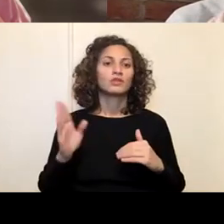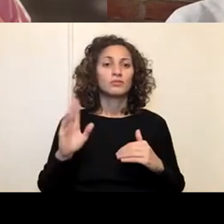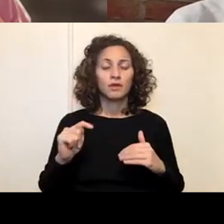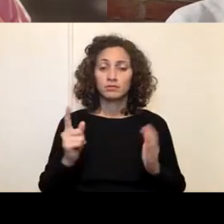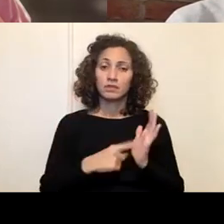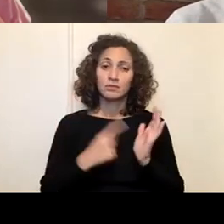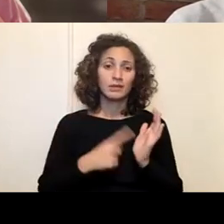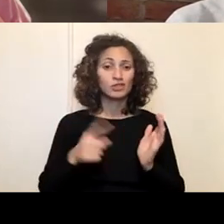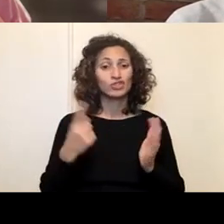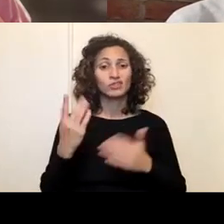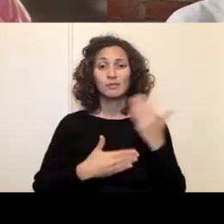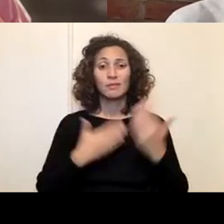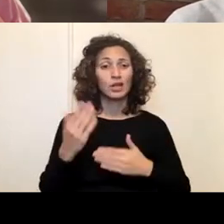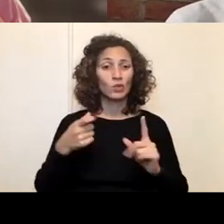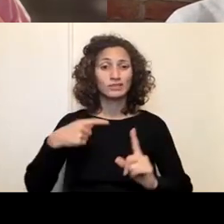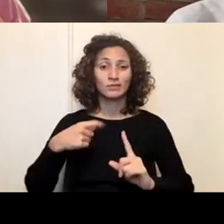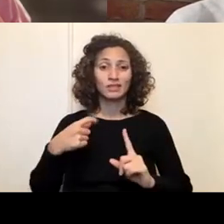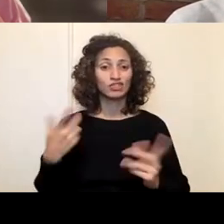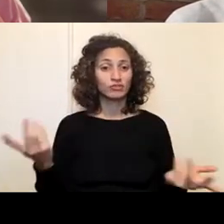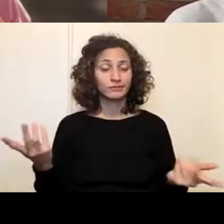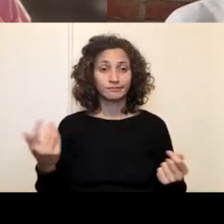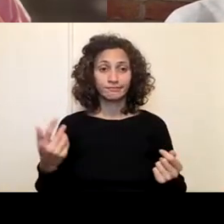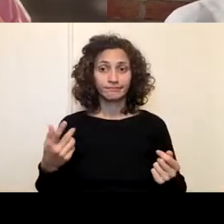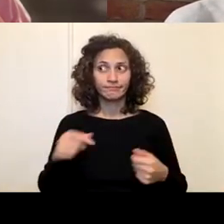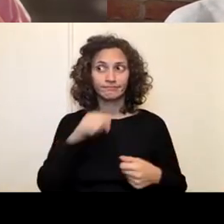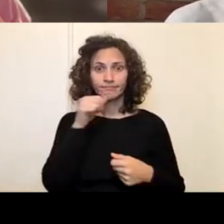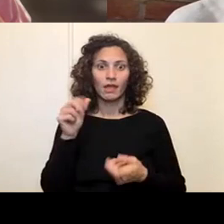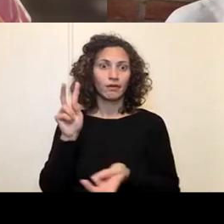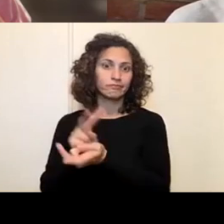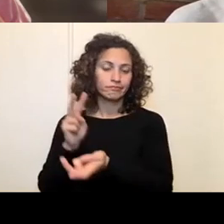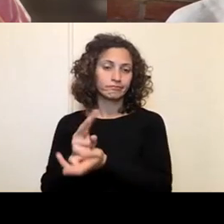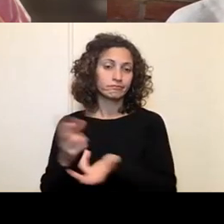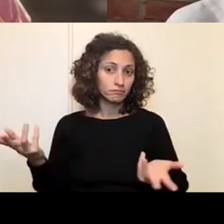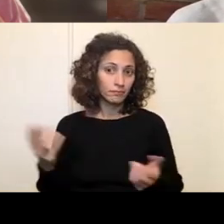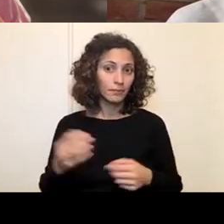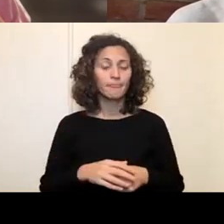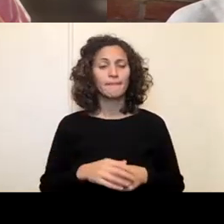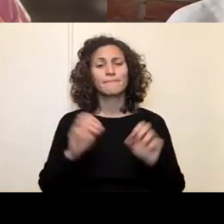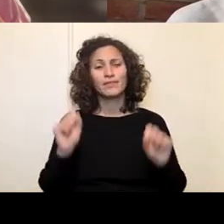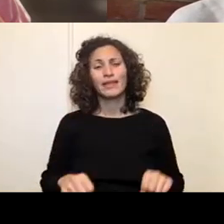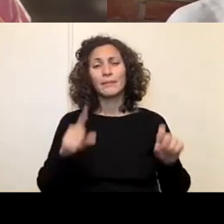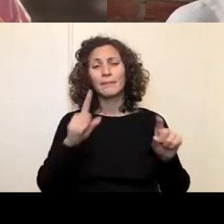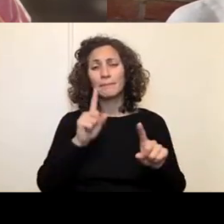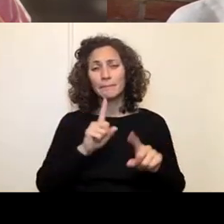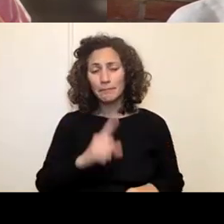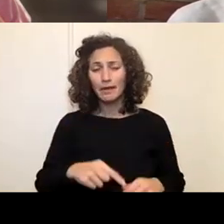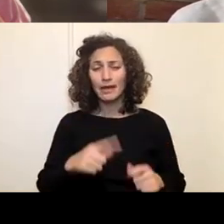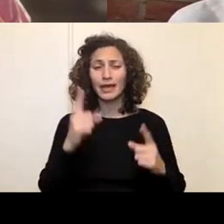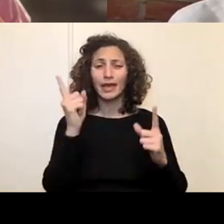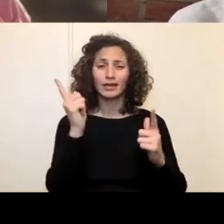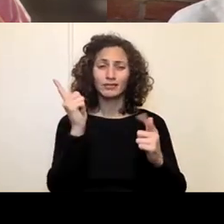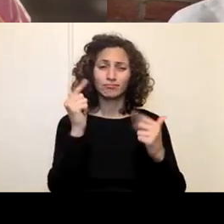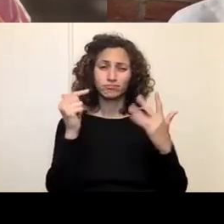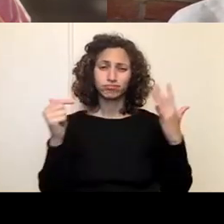manual stimulation instead of intercourse. It can be all kinds of sexual